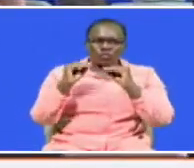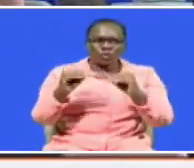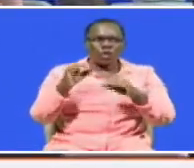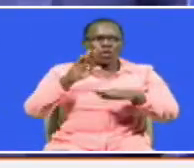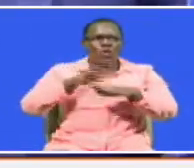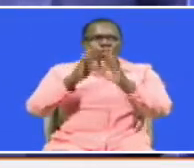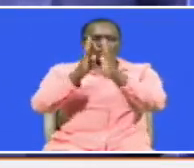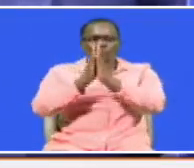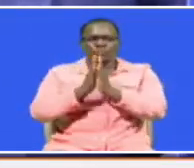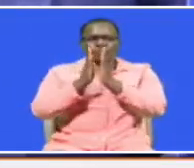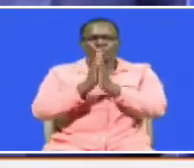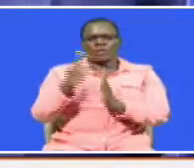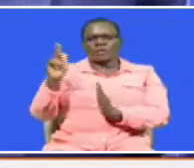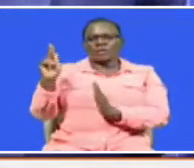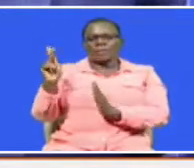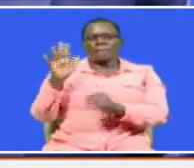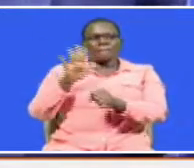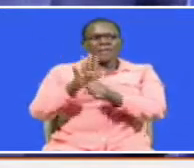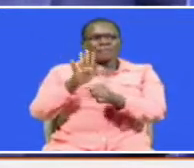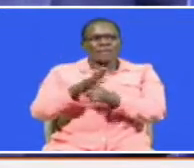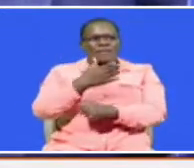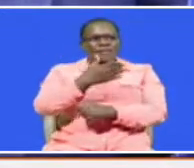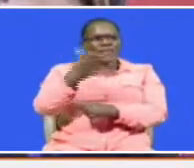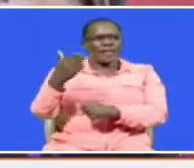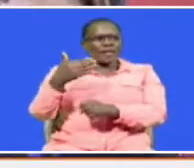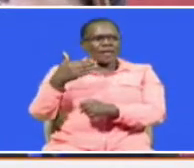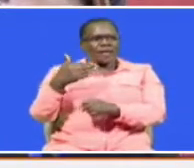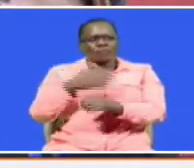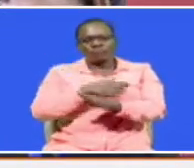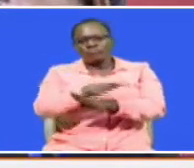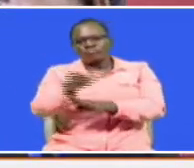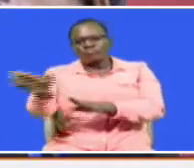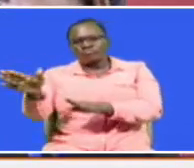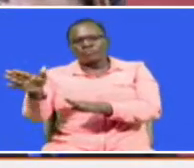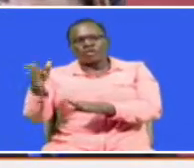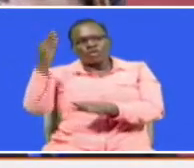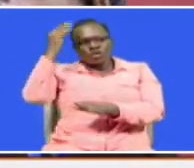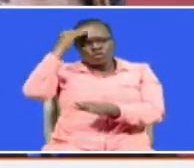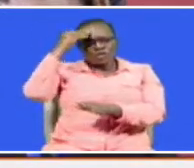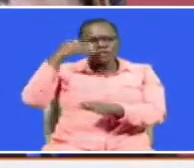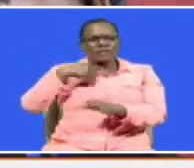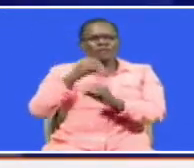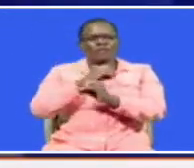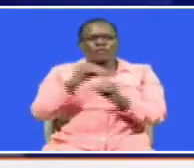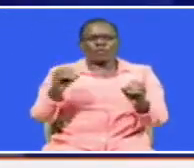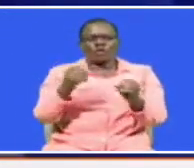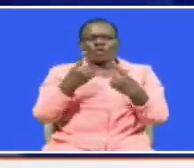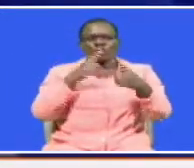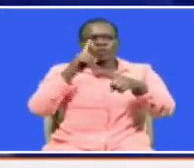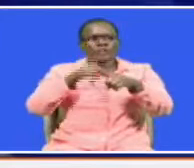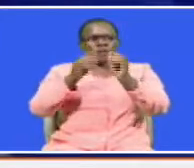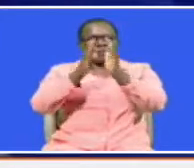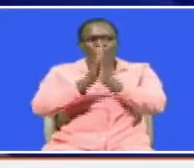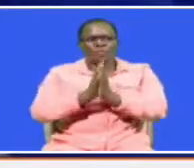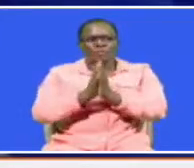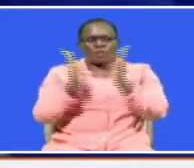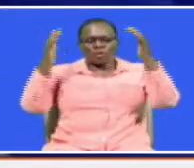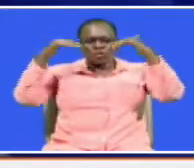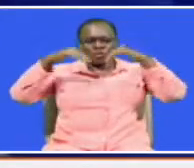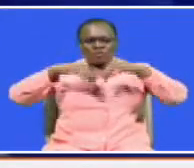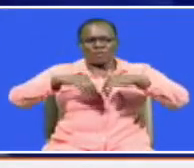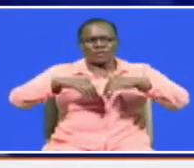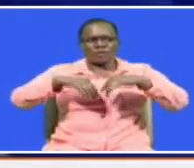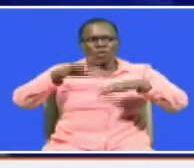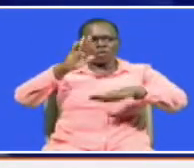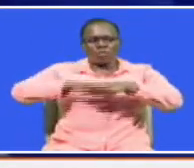on religion, claiming a majority of them had perished due to lack of knowledge. They spoke during a religious leaders conference